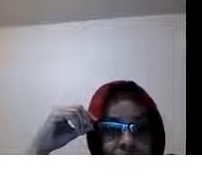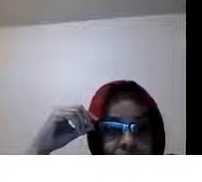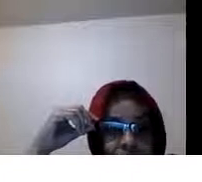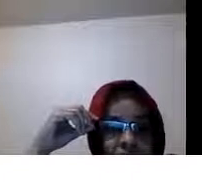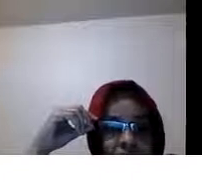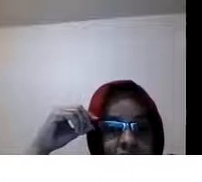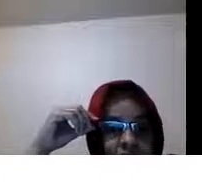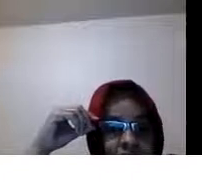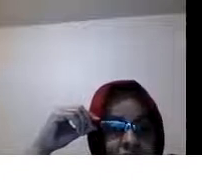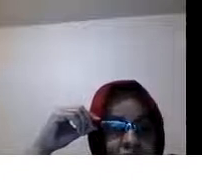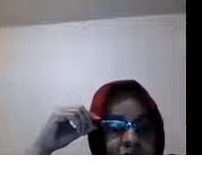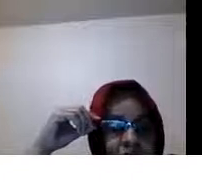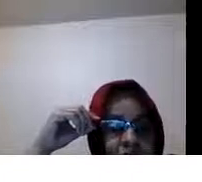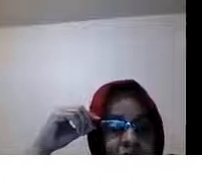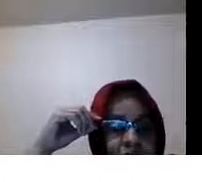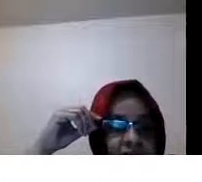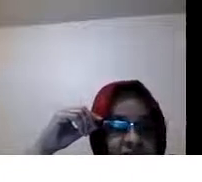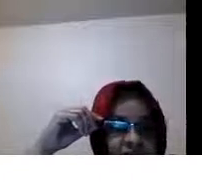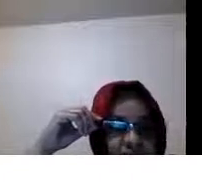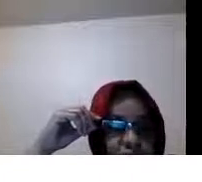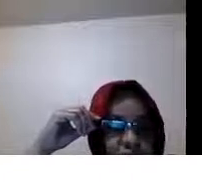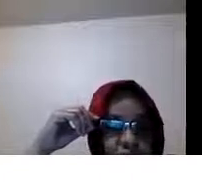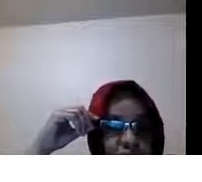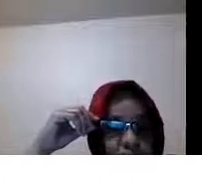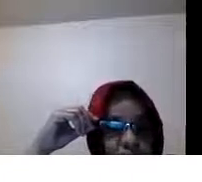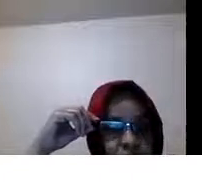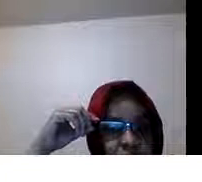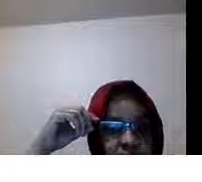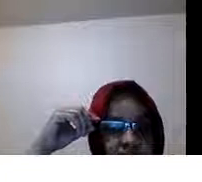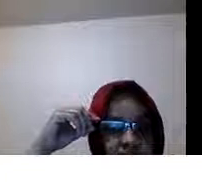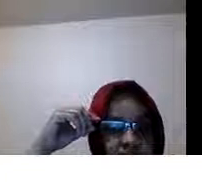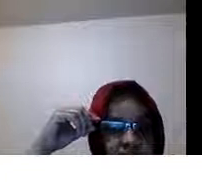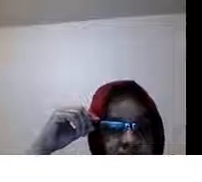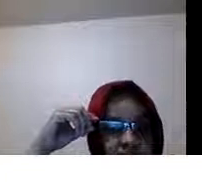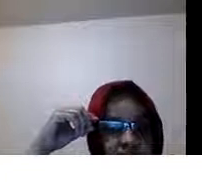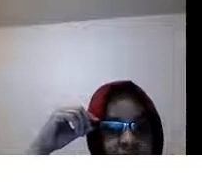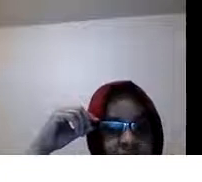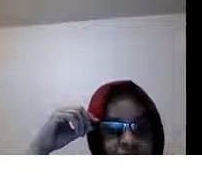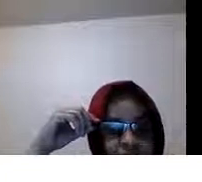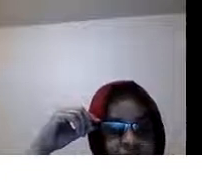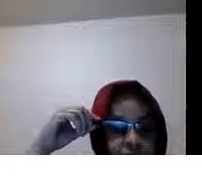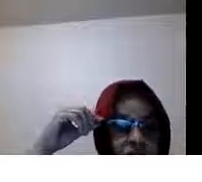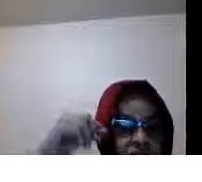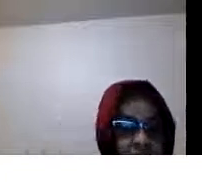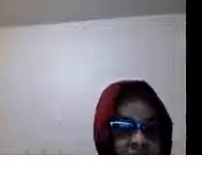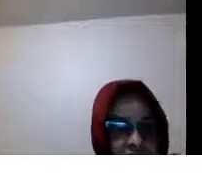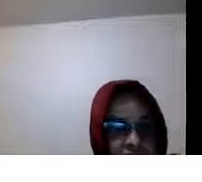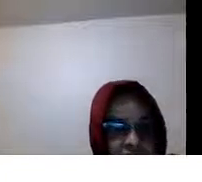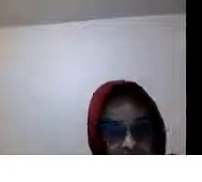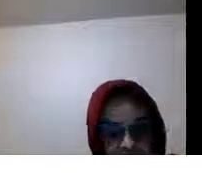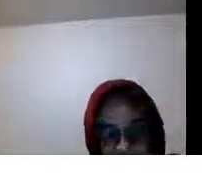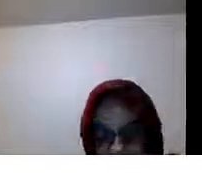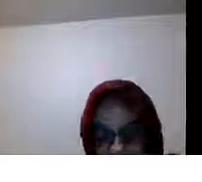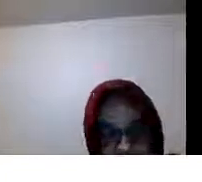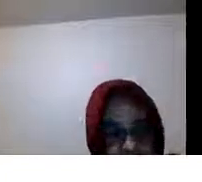more improvement in order to adequately address the inclusion of persons with disability in situations of risk